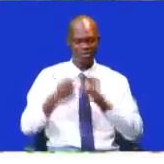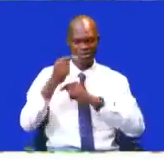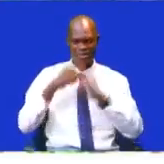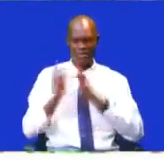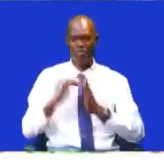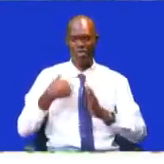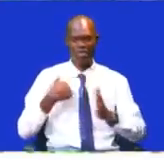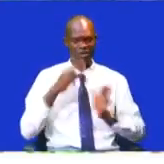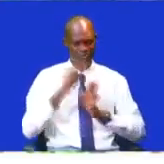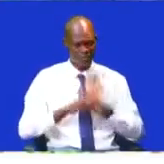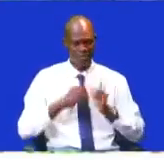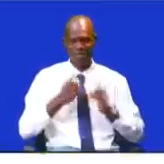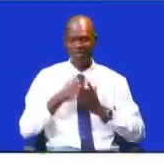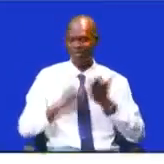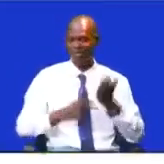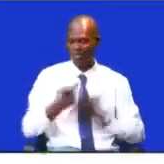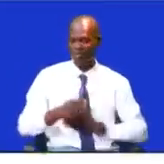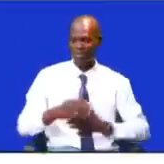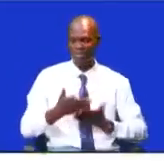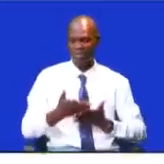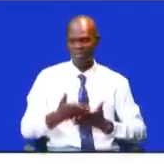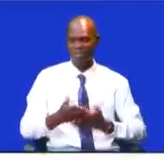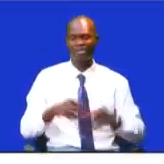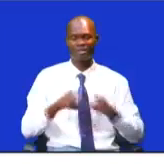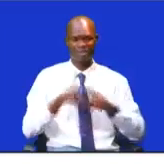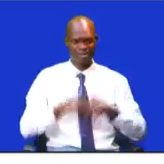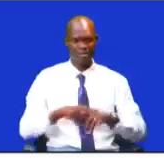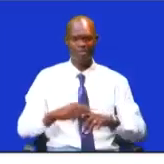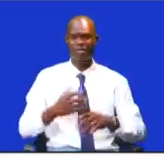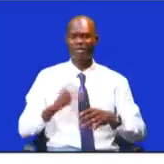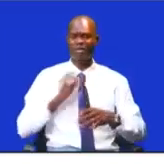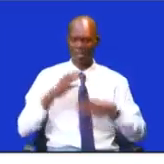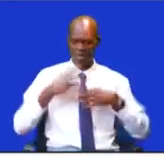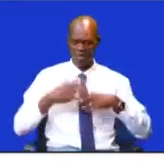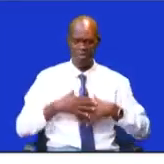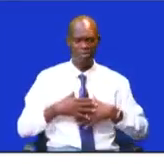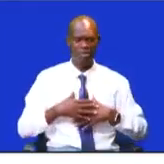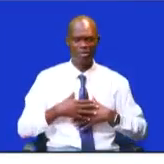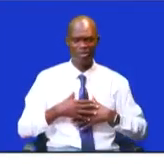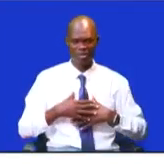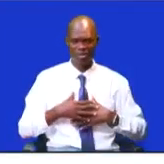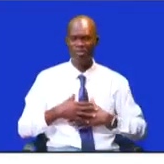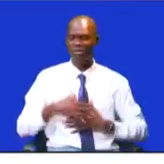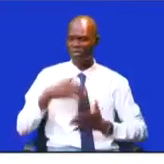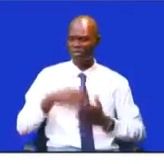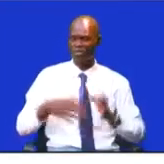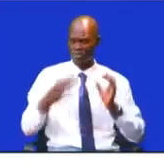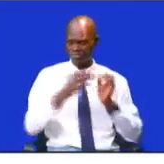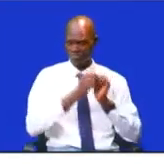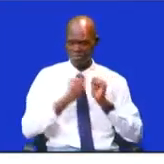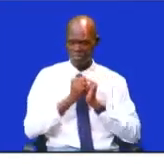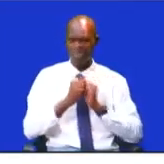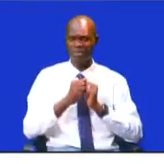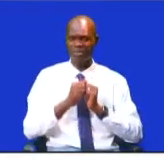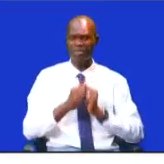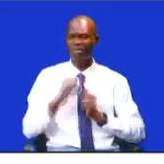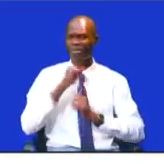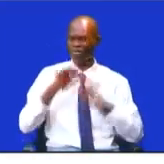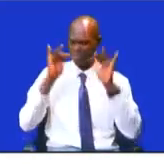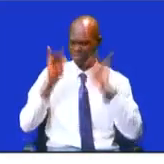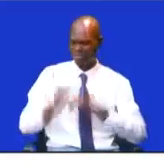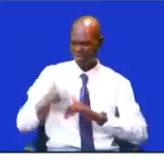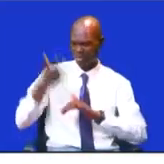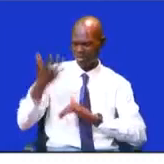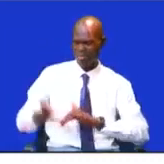mashinde go unyanyio, kune serious economic. Turwa bende adwa ni kikwed kod kijandewa. Rawere, kik gibed ni